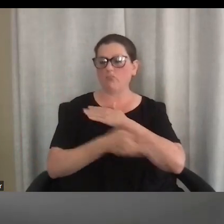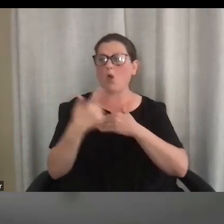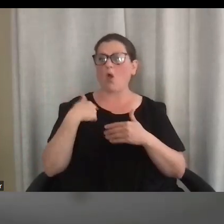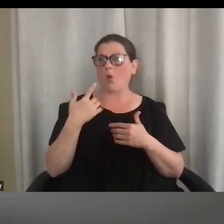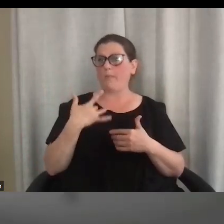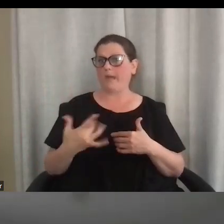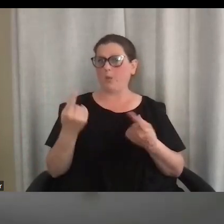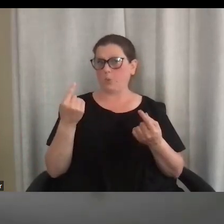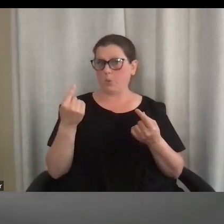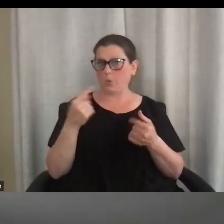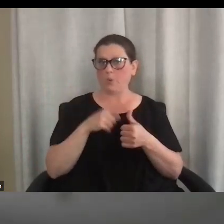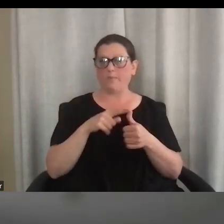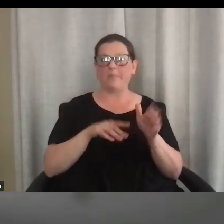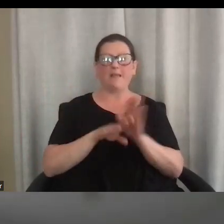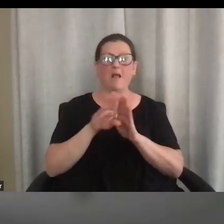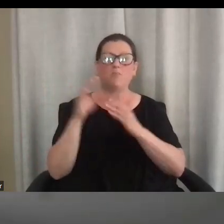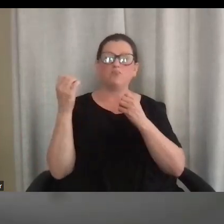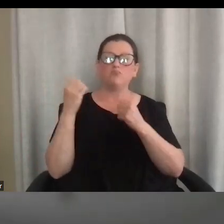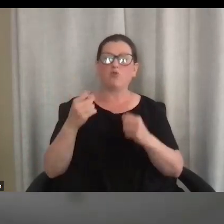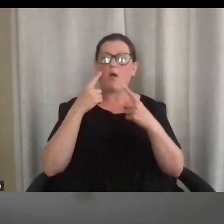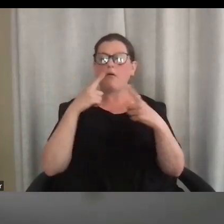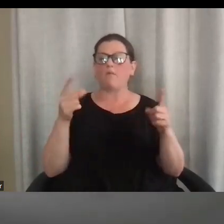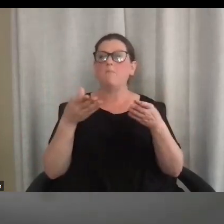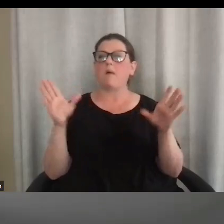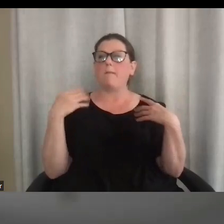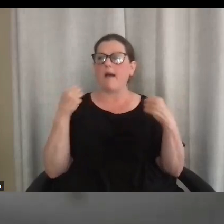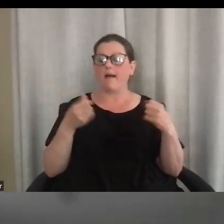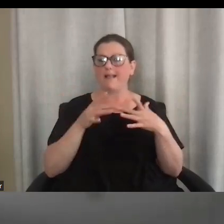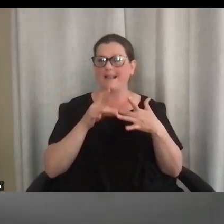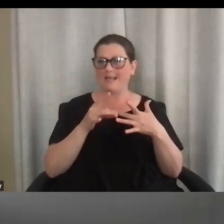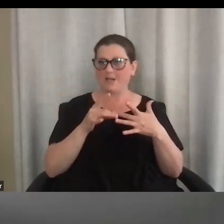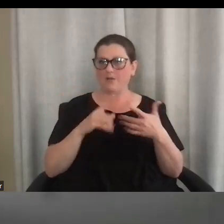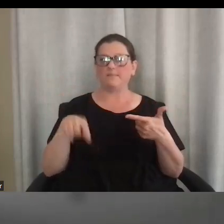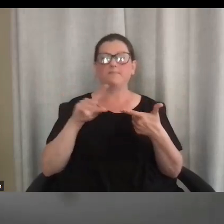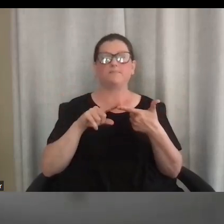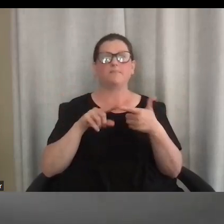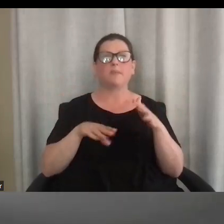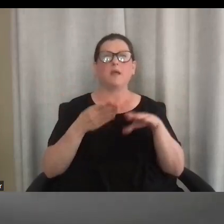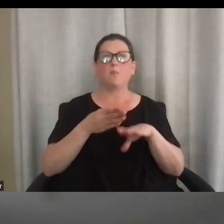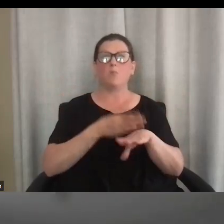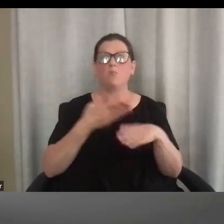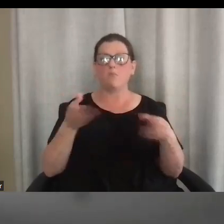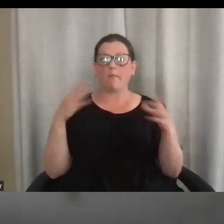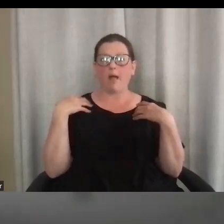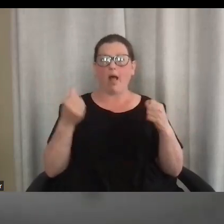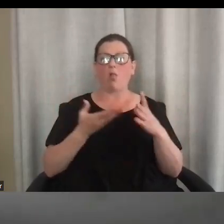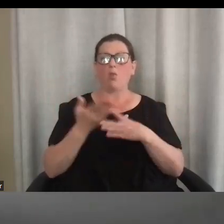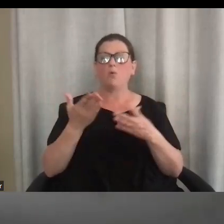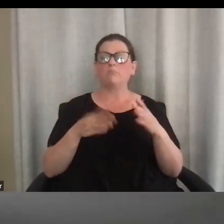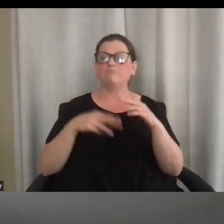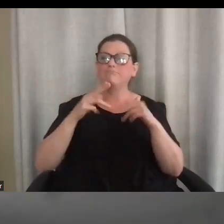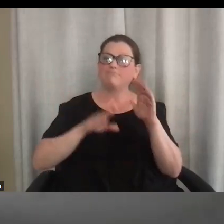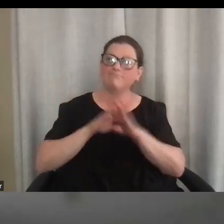include developing strong and effective public health leaders, improving public health through capacity building,